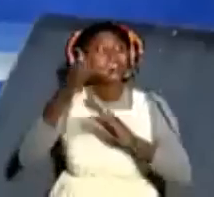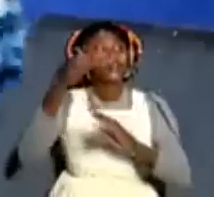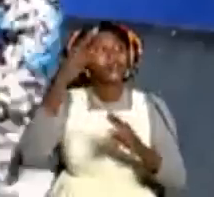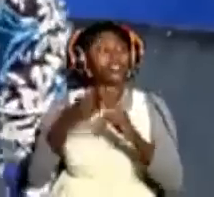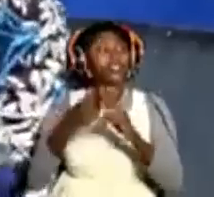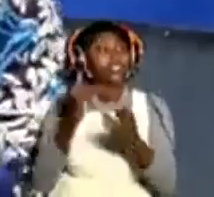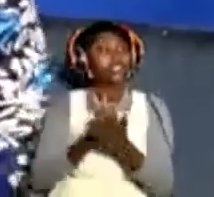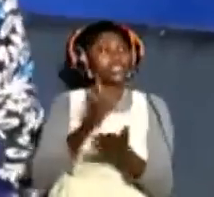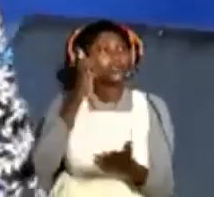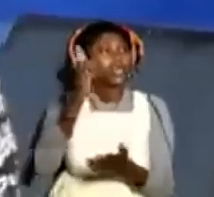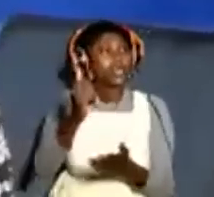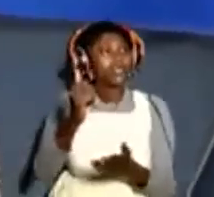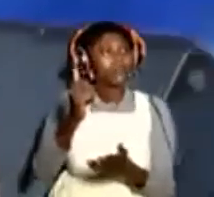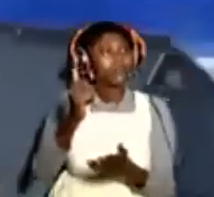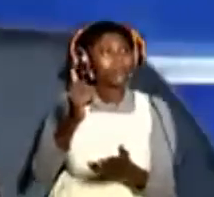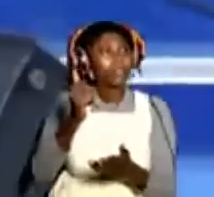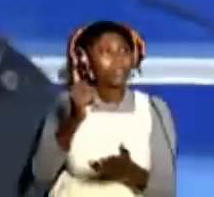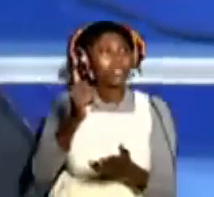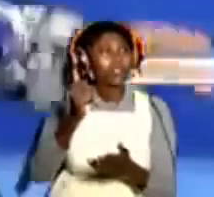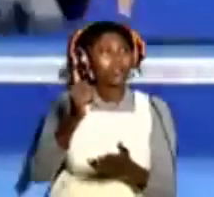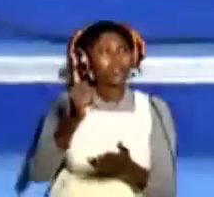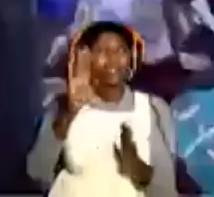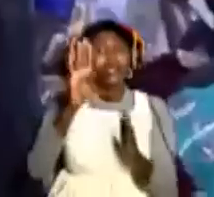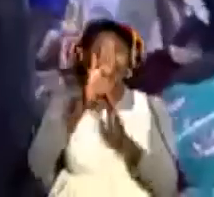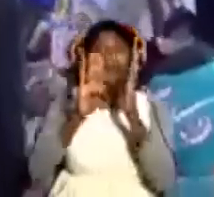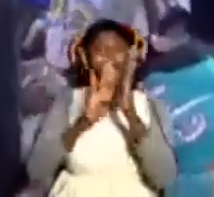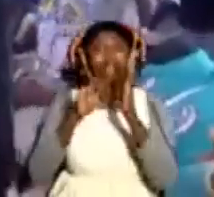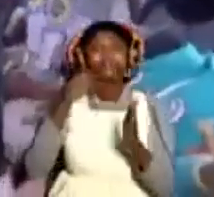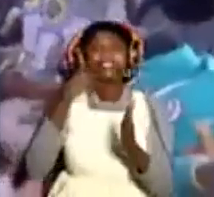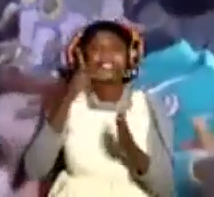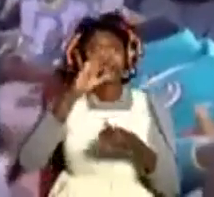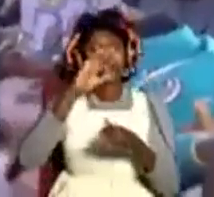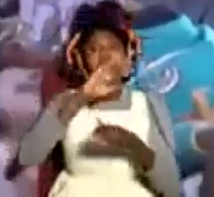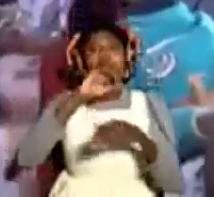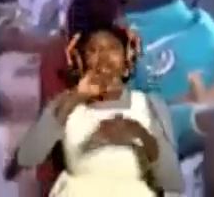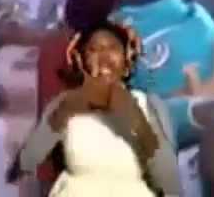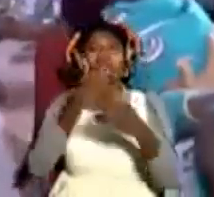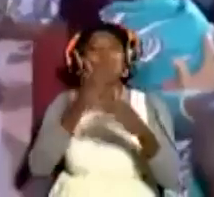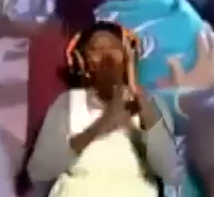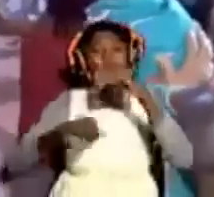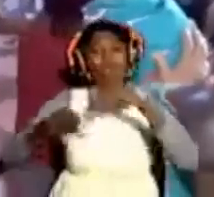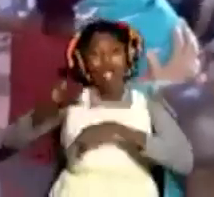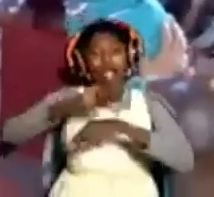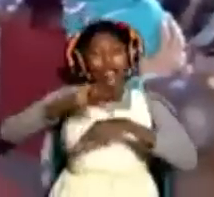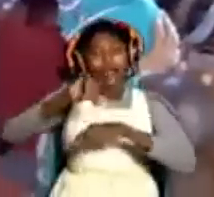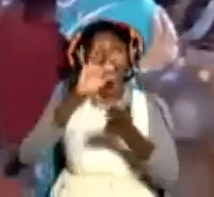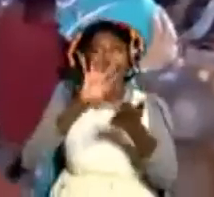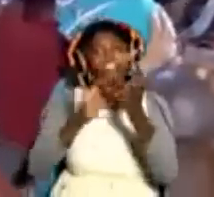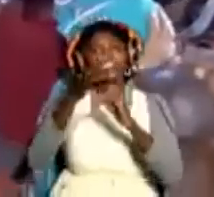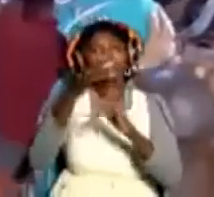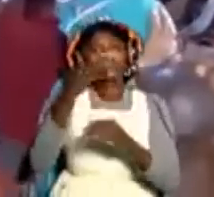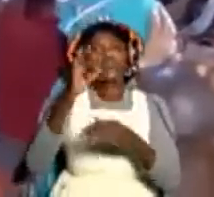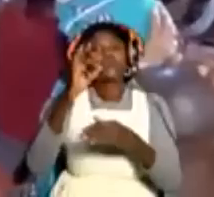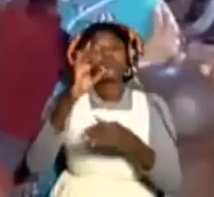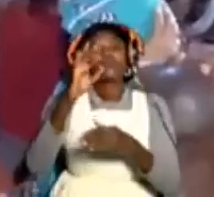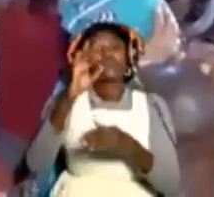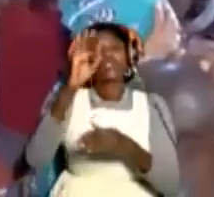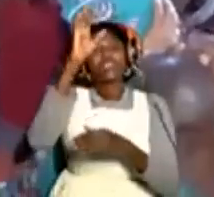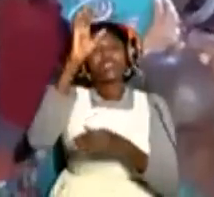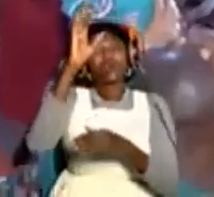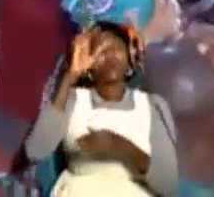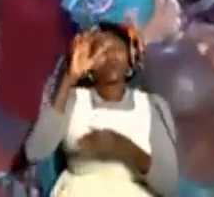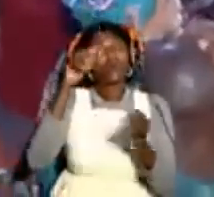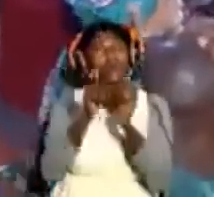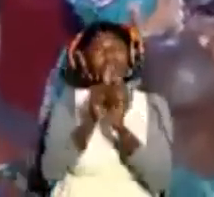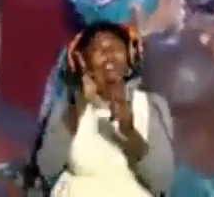of Jesus. Bible says, our God anointed Jesus Christ of Nazareth with the